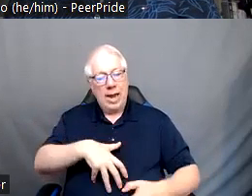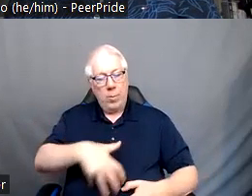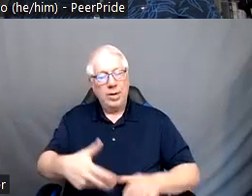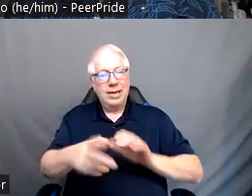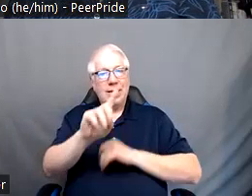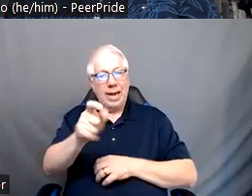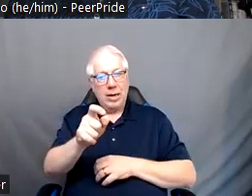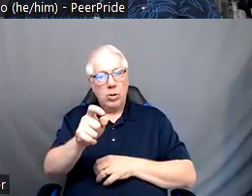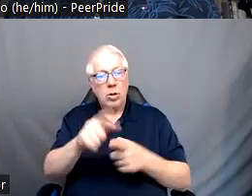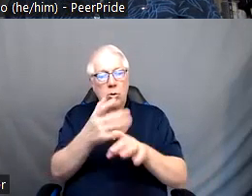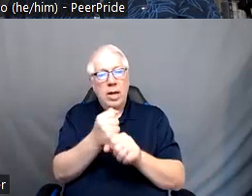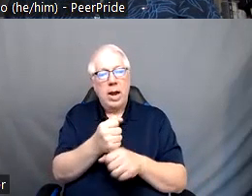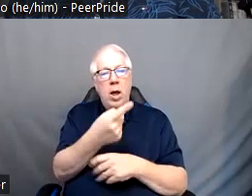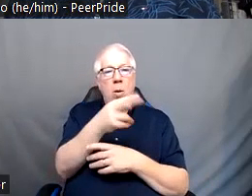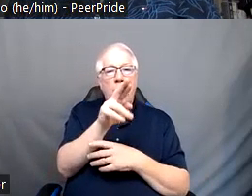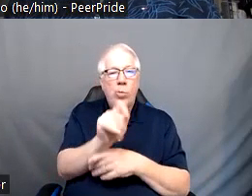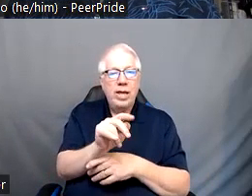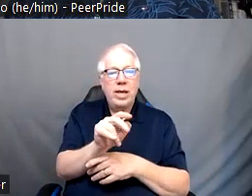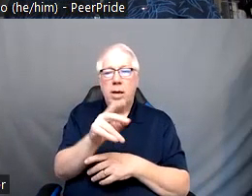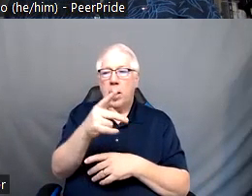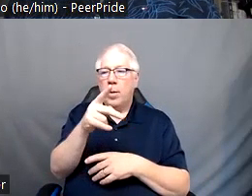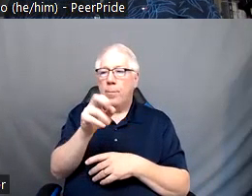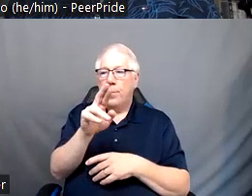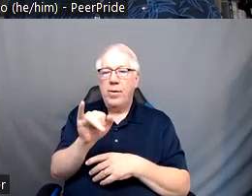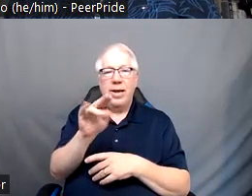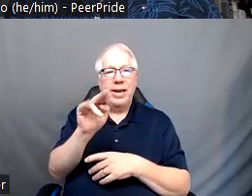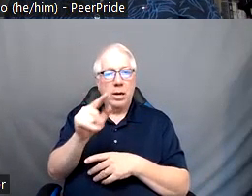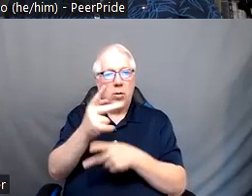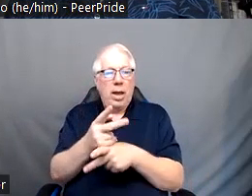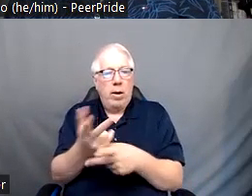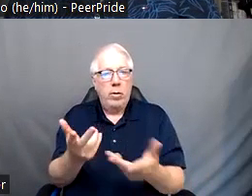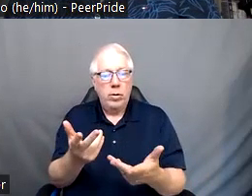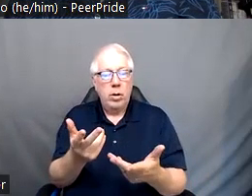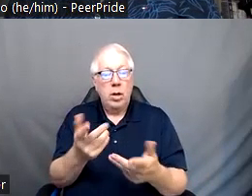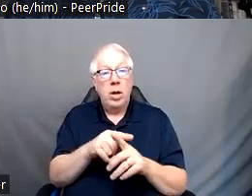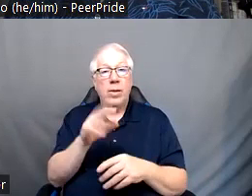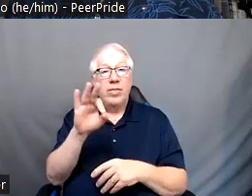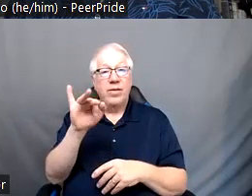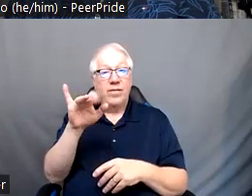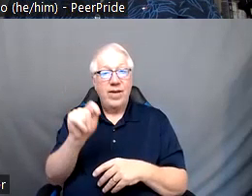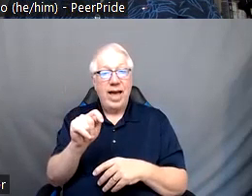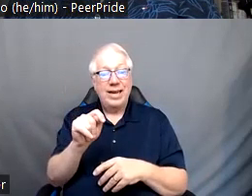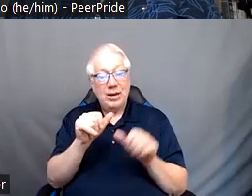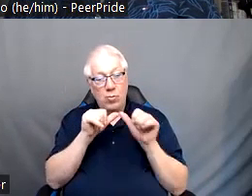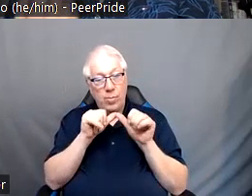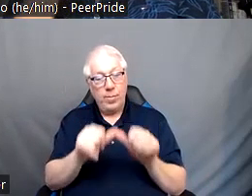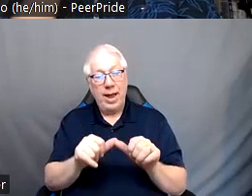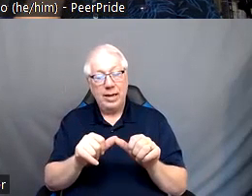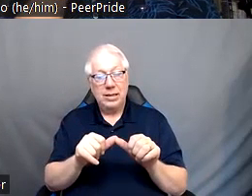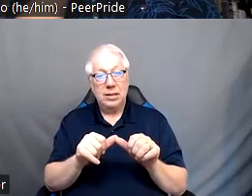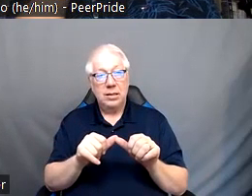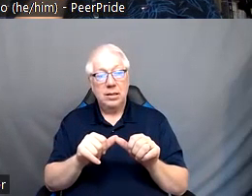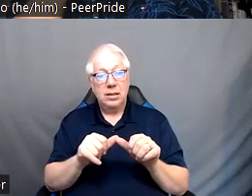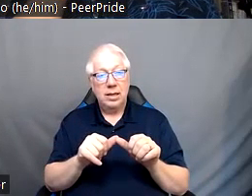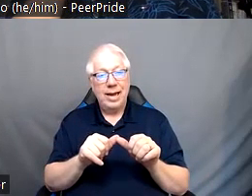get prenatal care, to get perinatal care. But the fact that it remains in